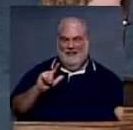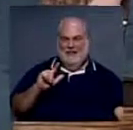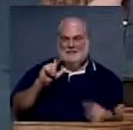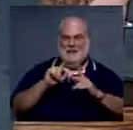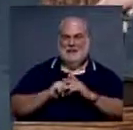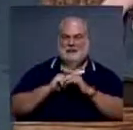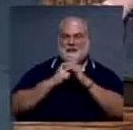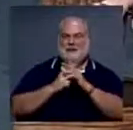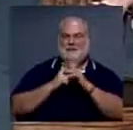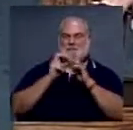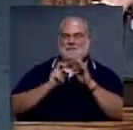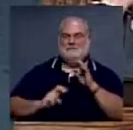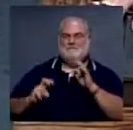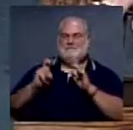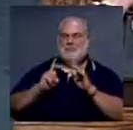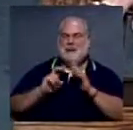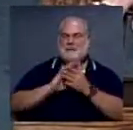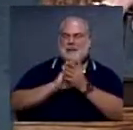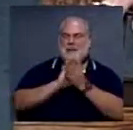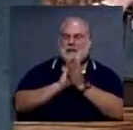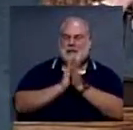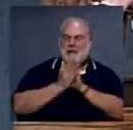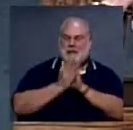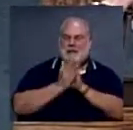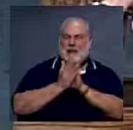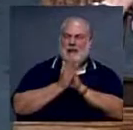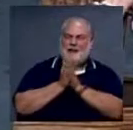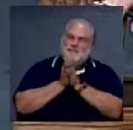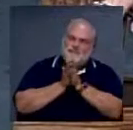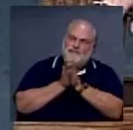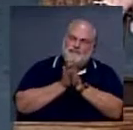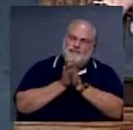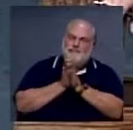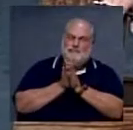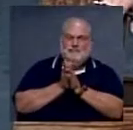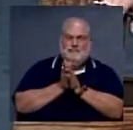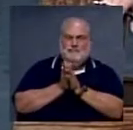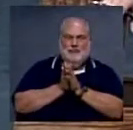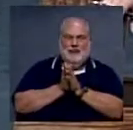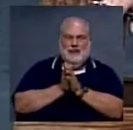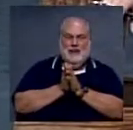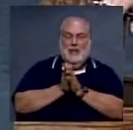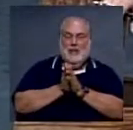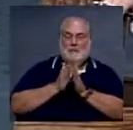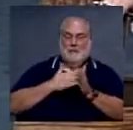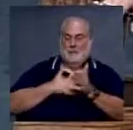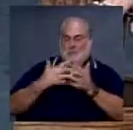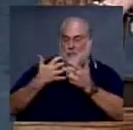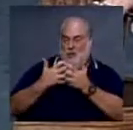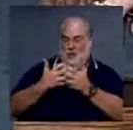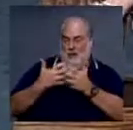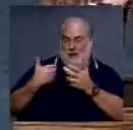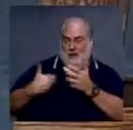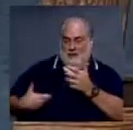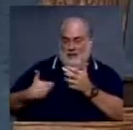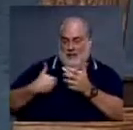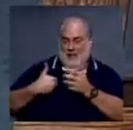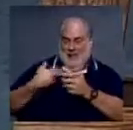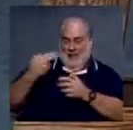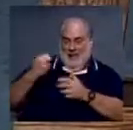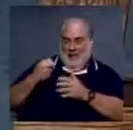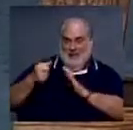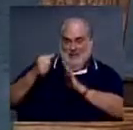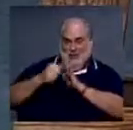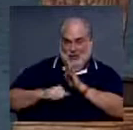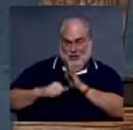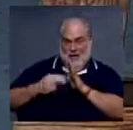This came as a passion project for my partner and I, and unfortunately he can't be here. He just had a total hip replacement last week, so maybe he's watching